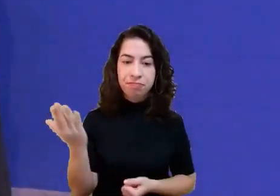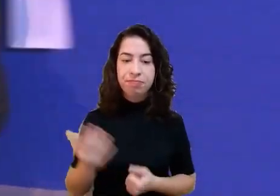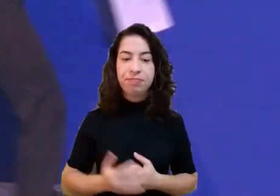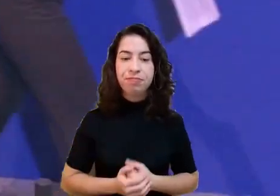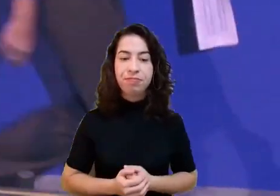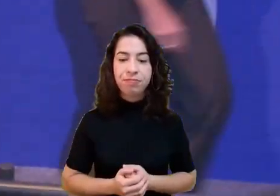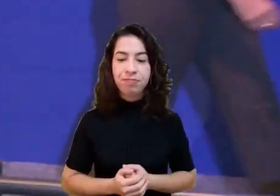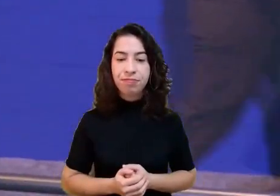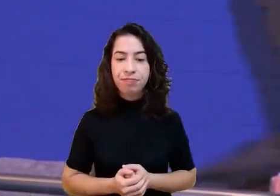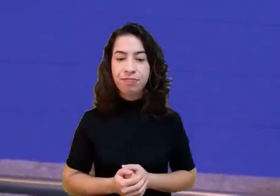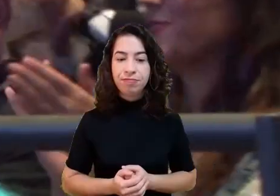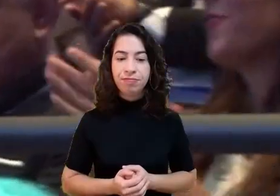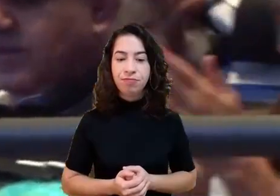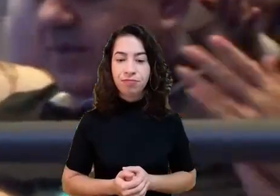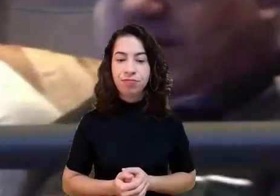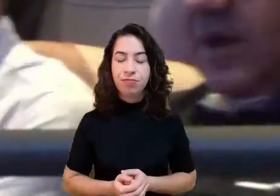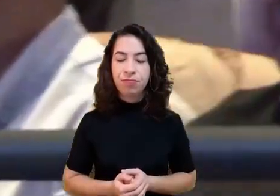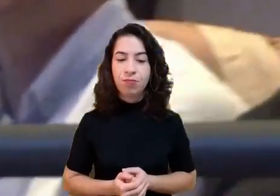Obrigado. Thank you.